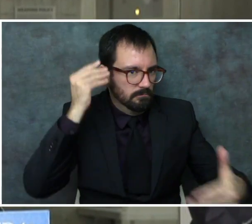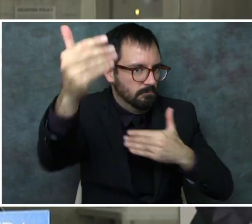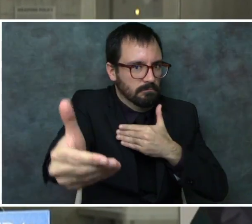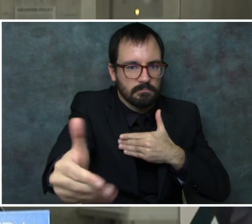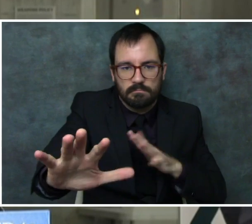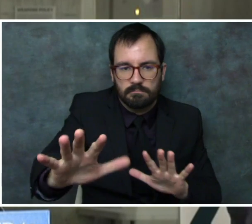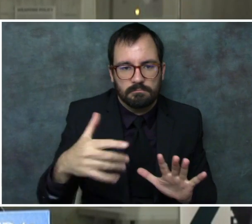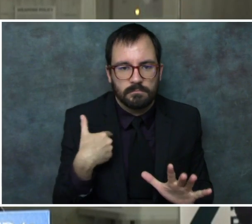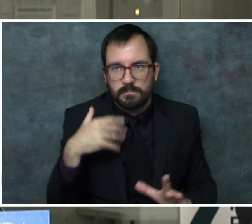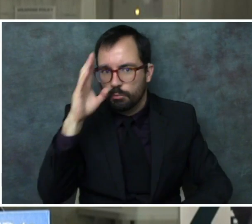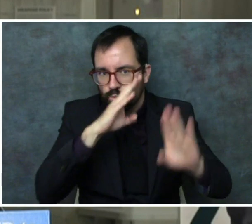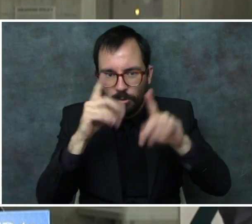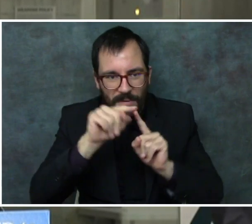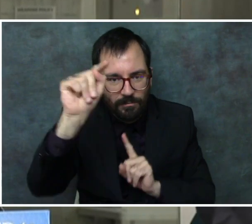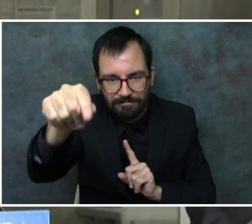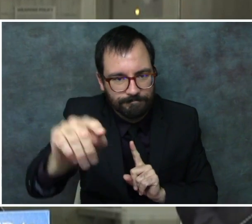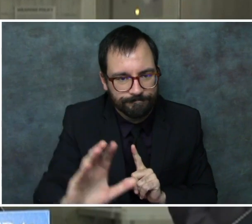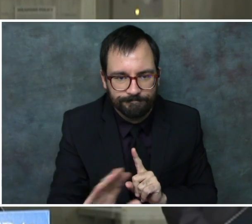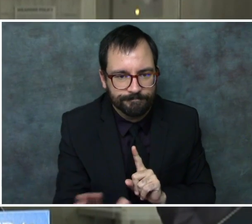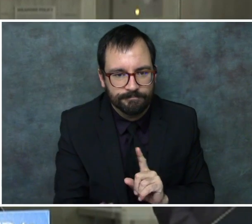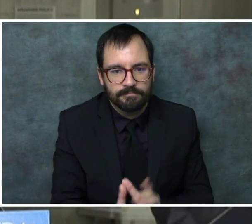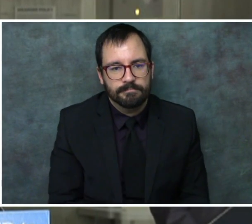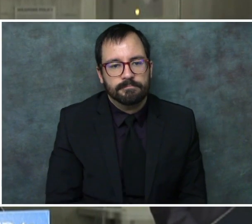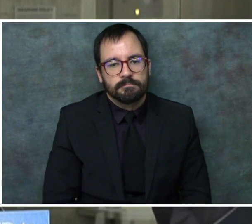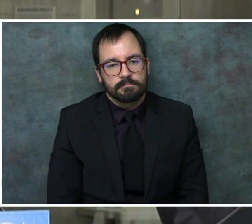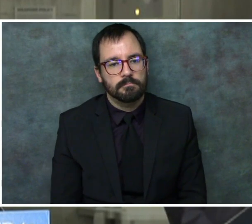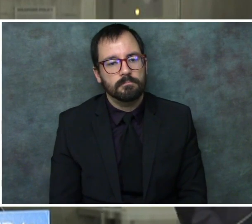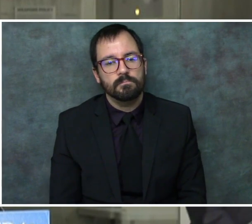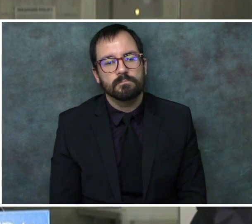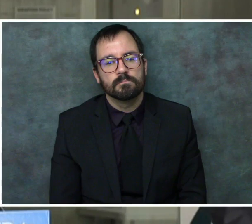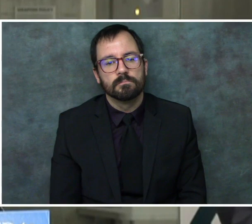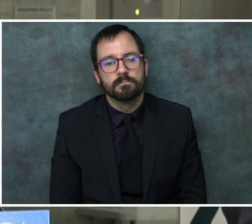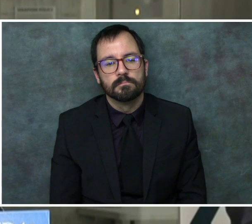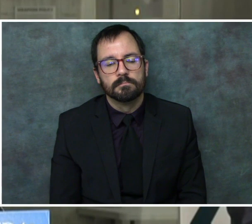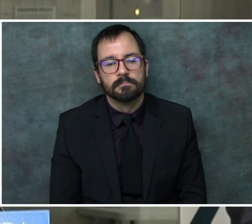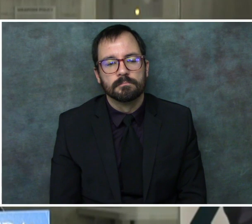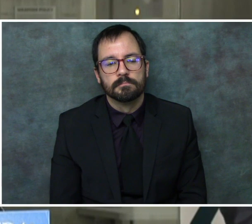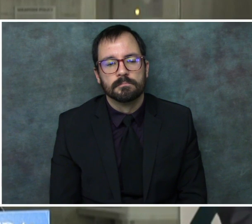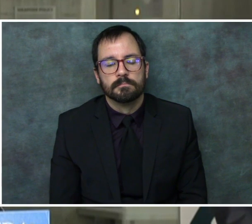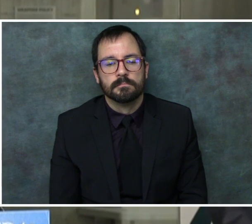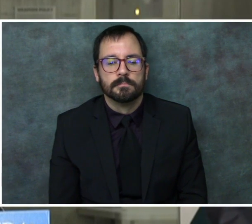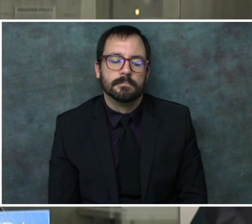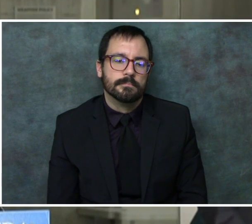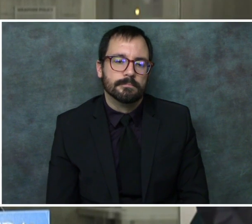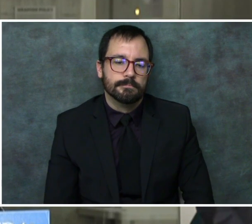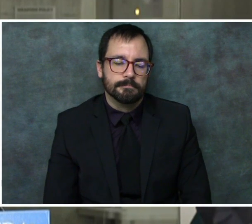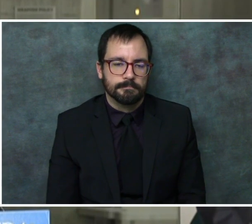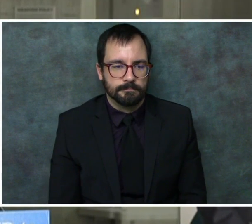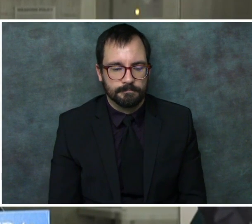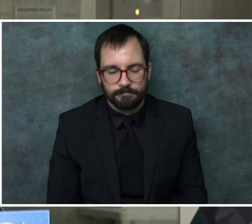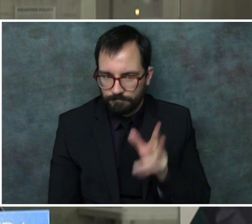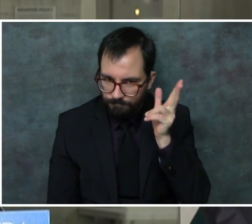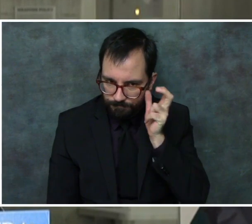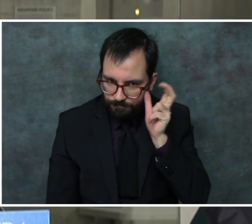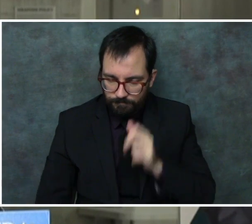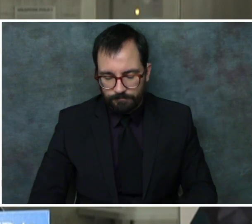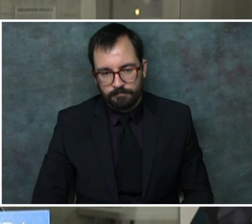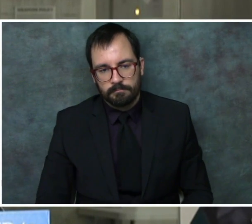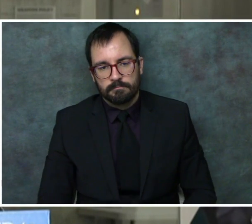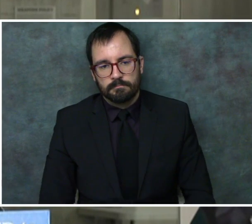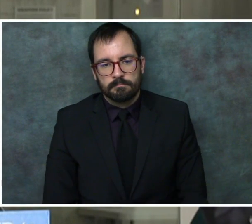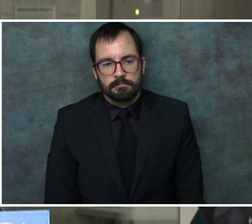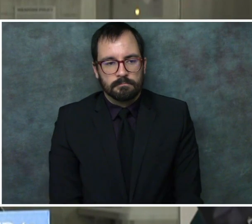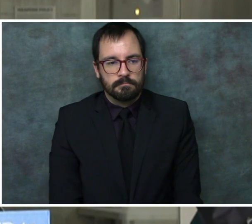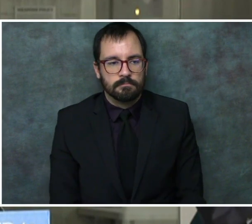Sean. This is just the kindergarten survey. It's not a domino. Not right now, yeah. So